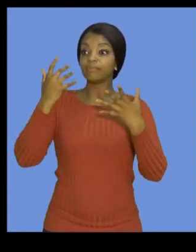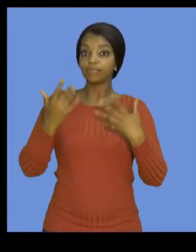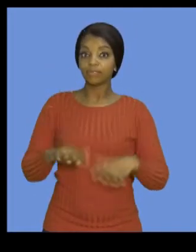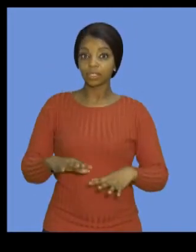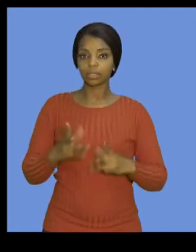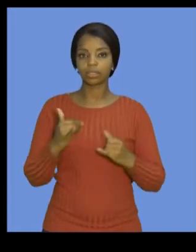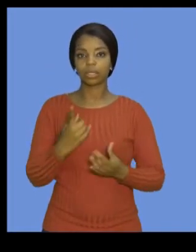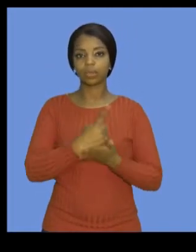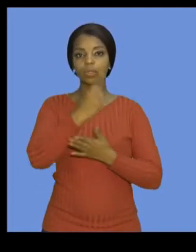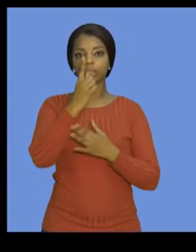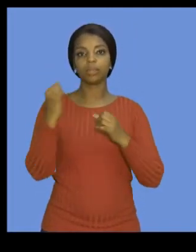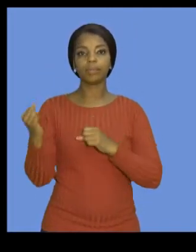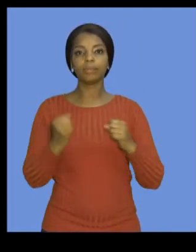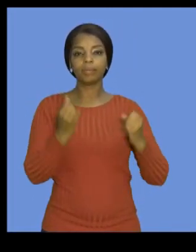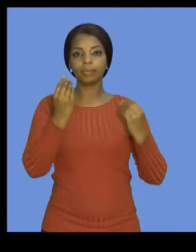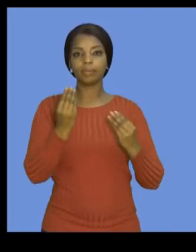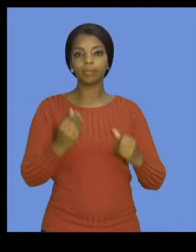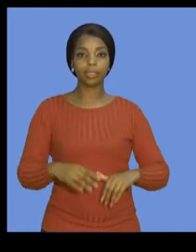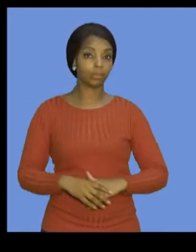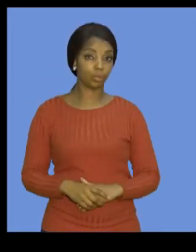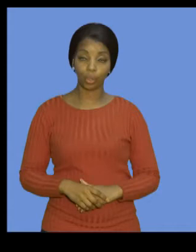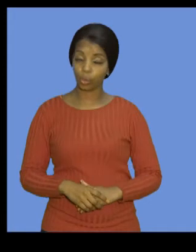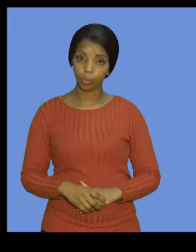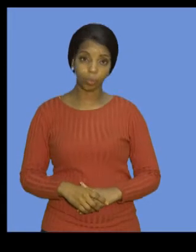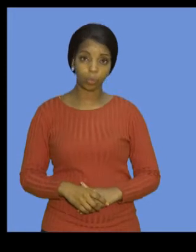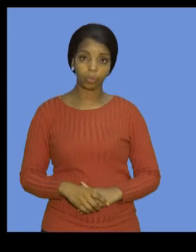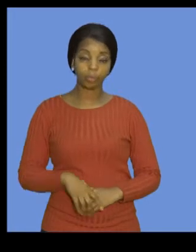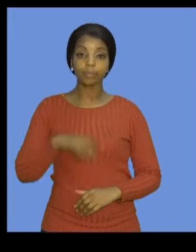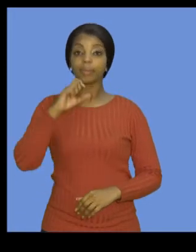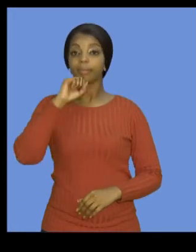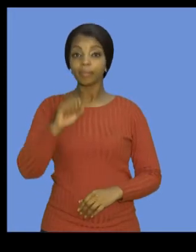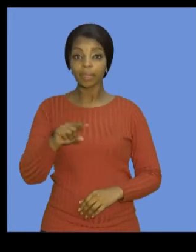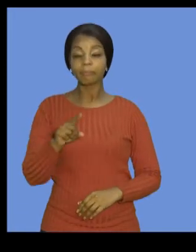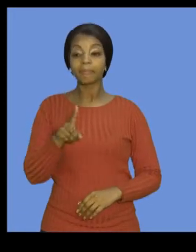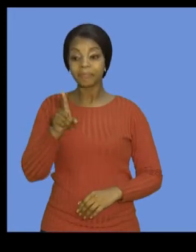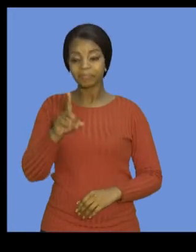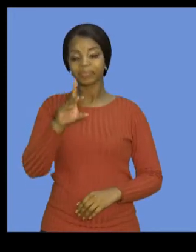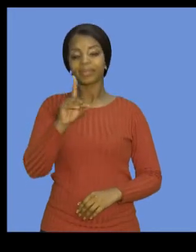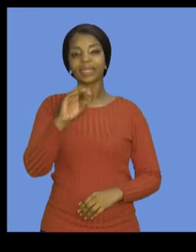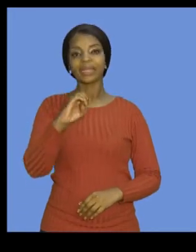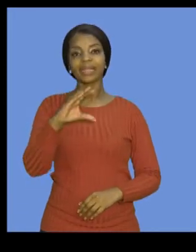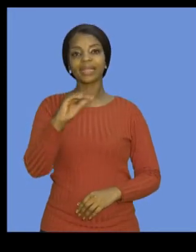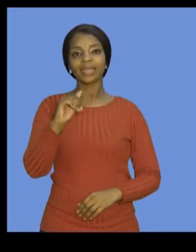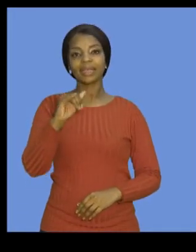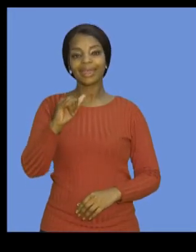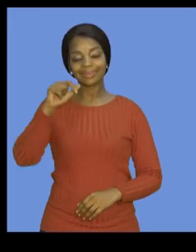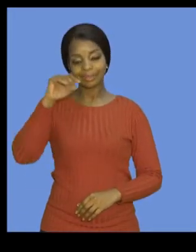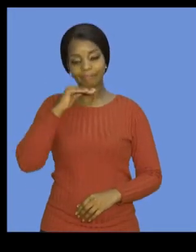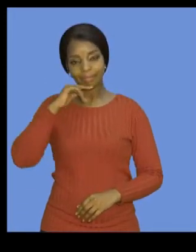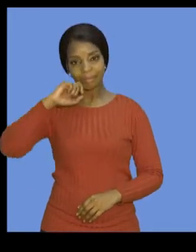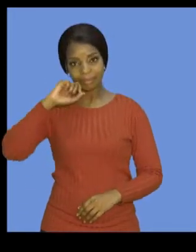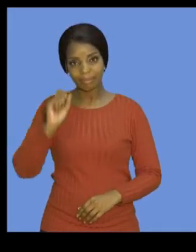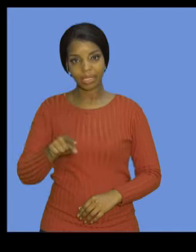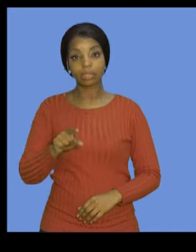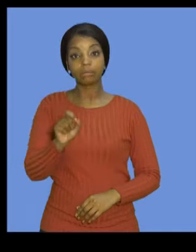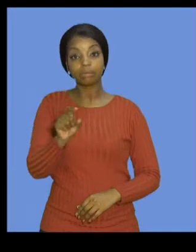at the very same amount that you bought it with. And that's what decay and depreciation is all about. And this